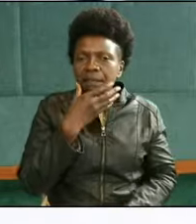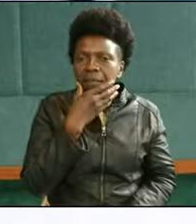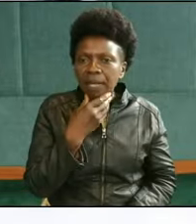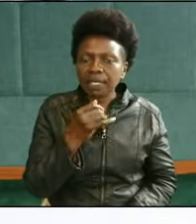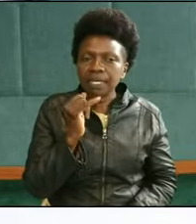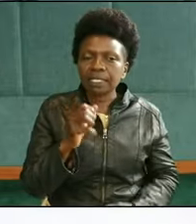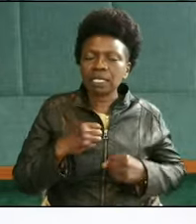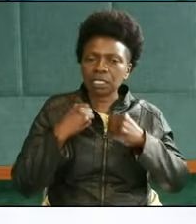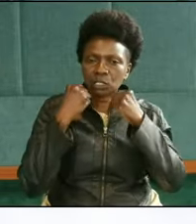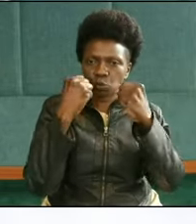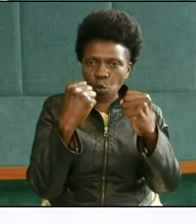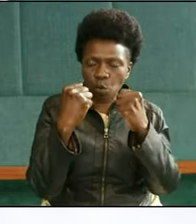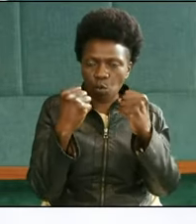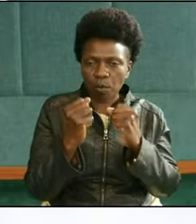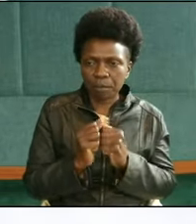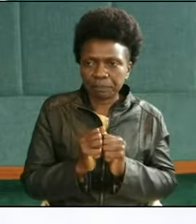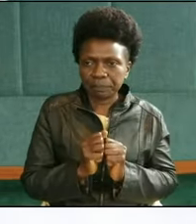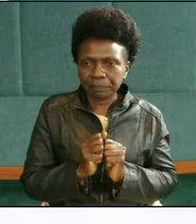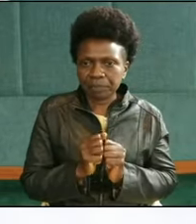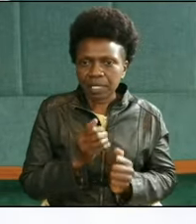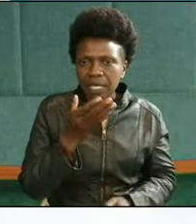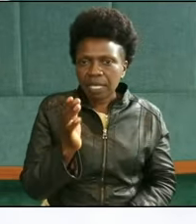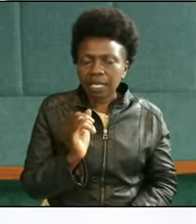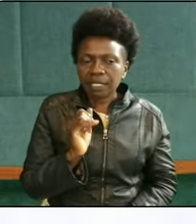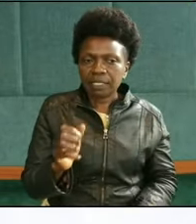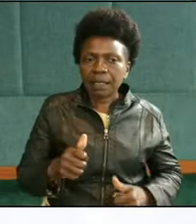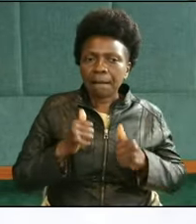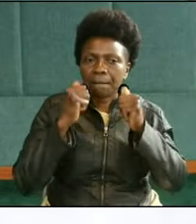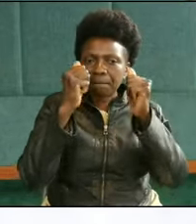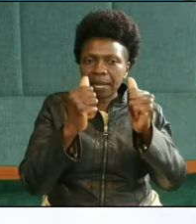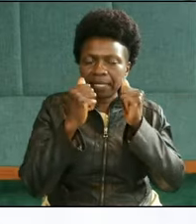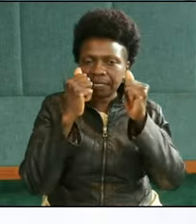is strong. He is mighty.